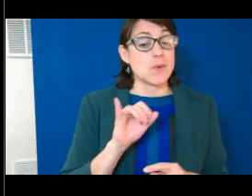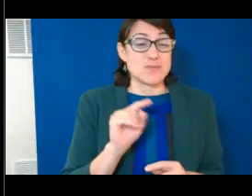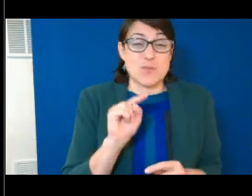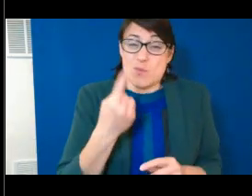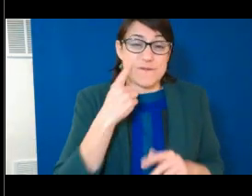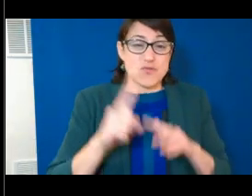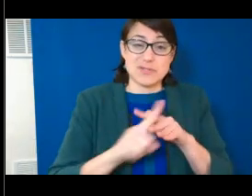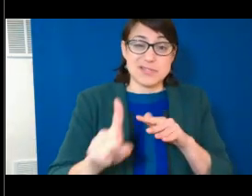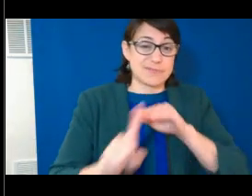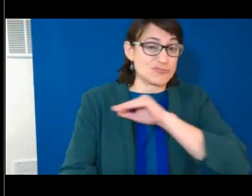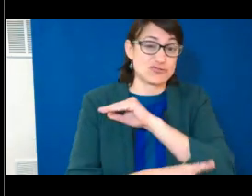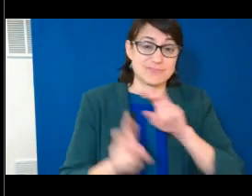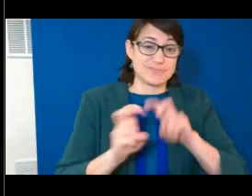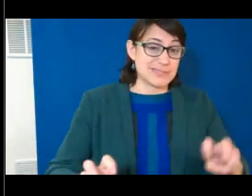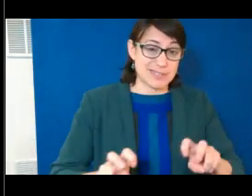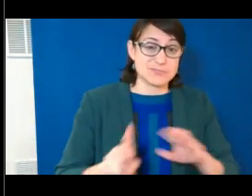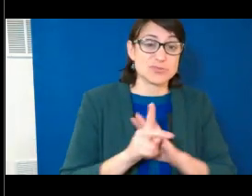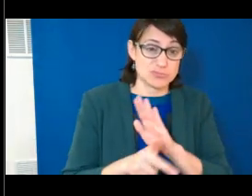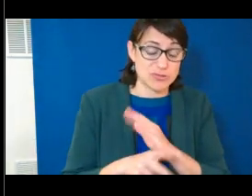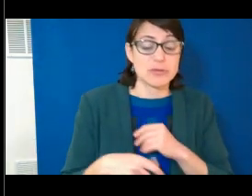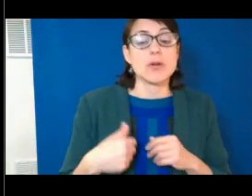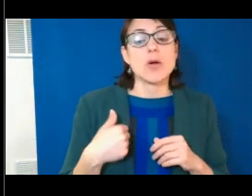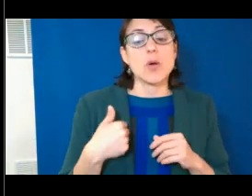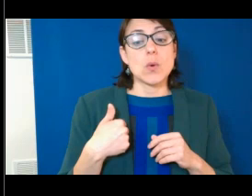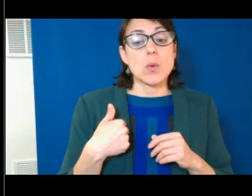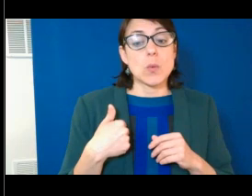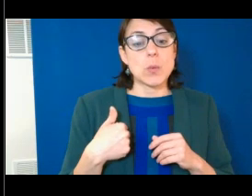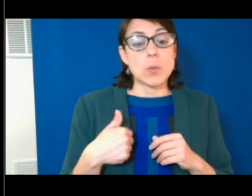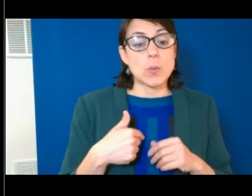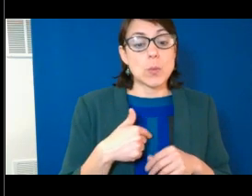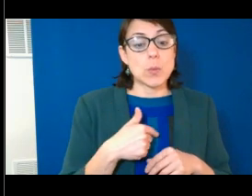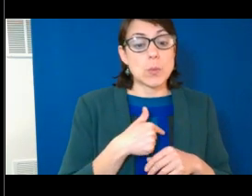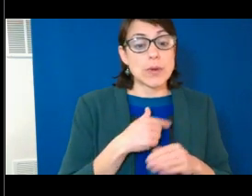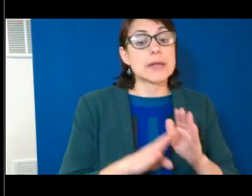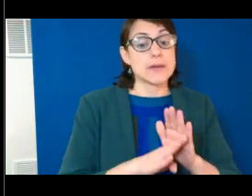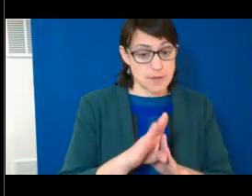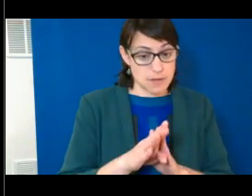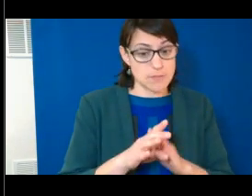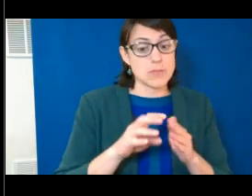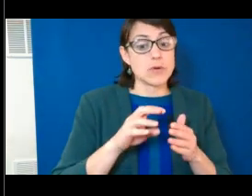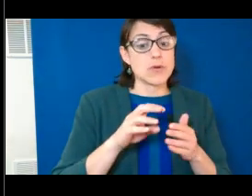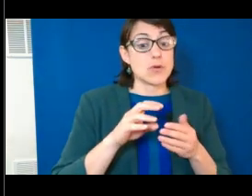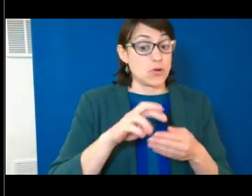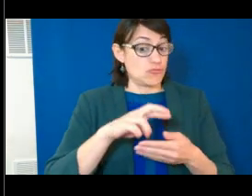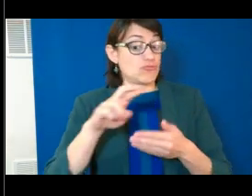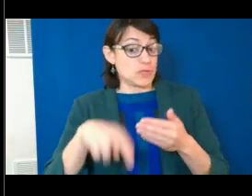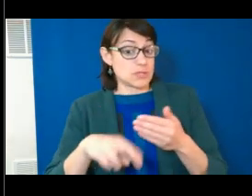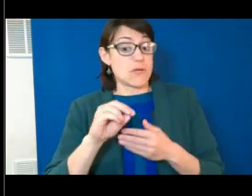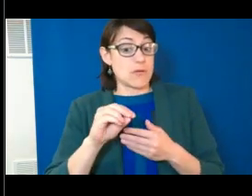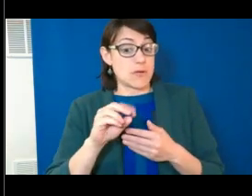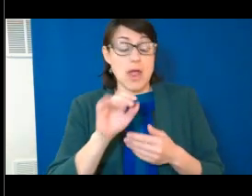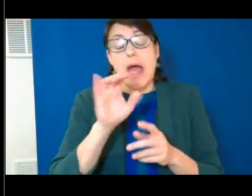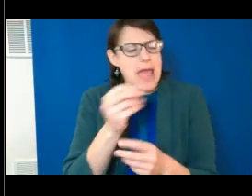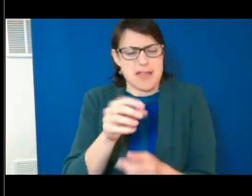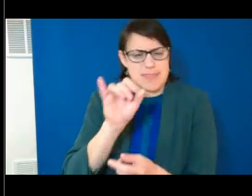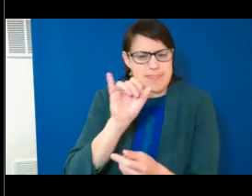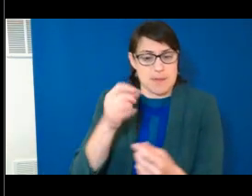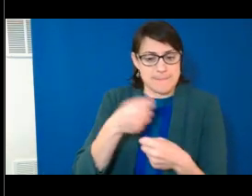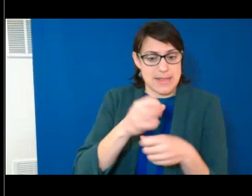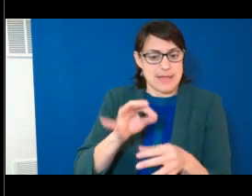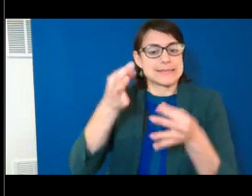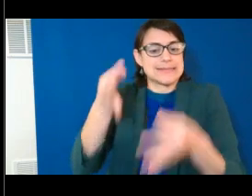protocol we developed as a result of stakeholder input. That is not in any way discounting Literati or CleanSwell or the